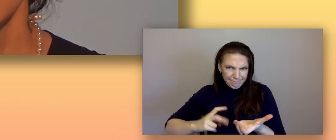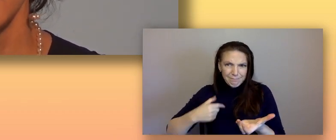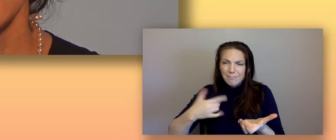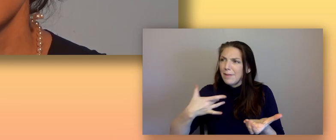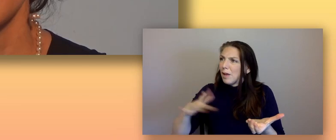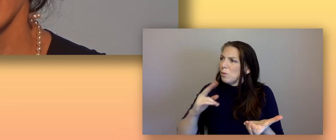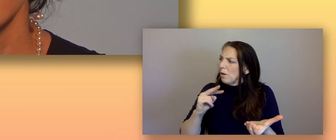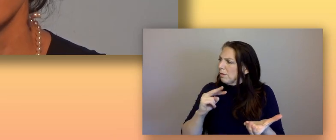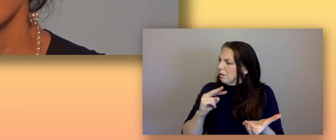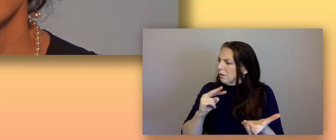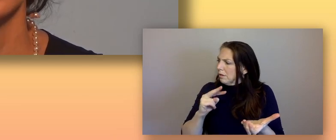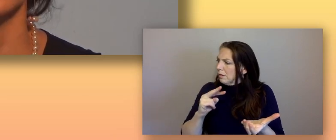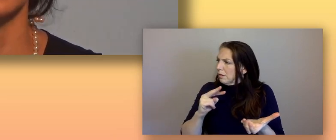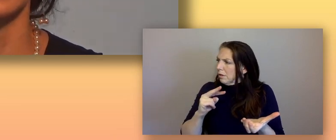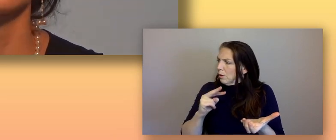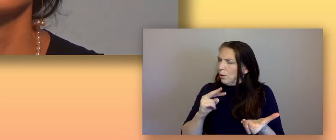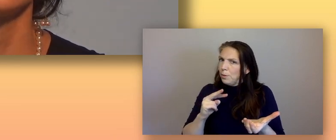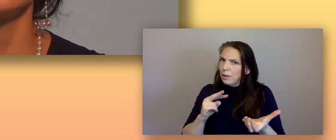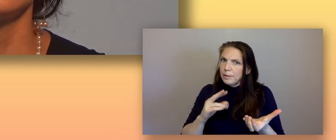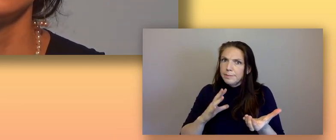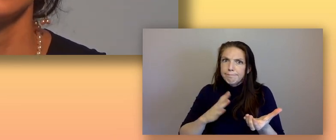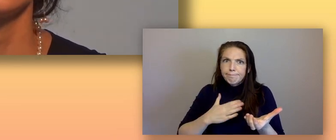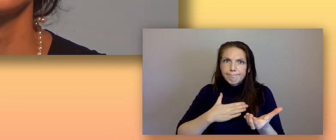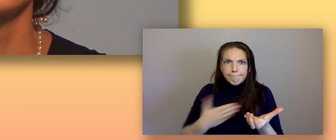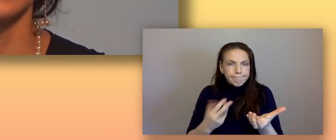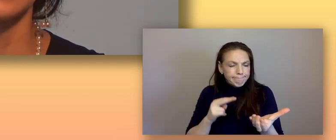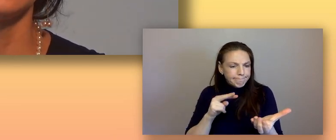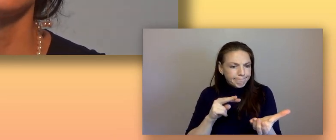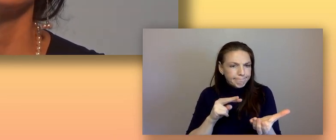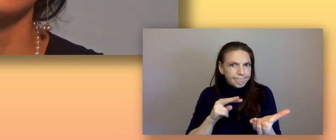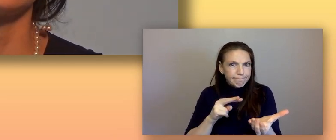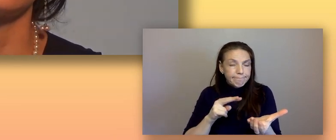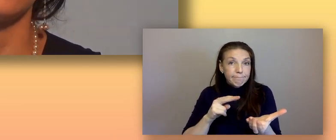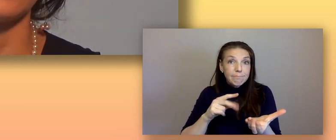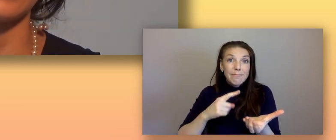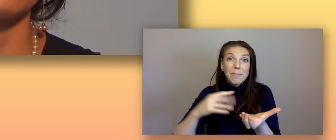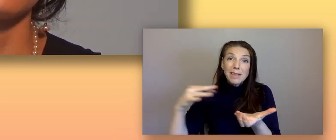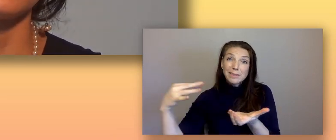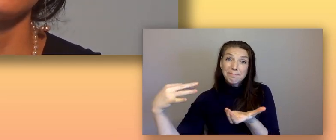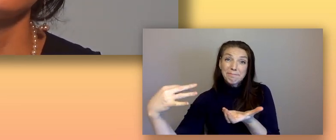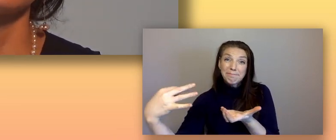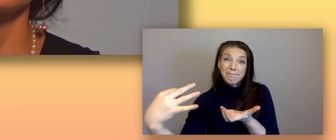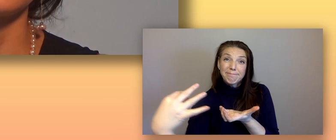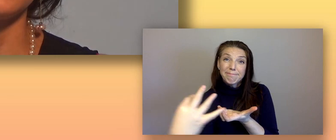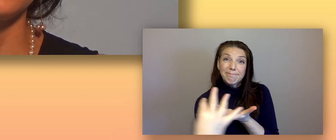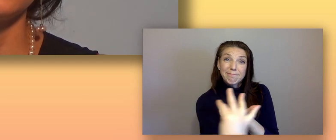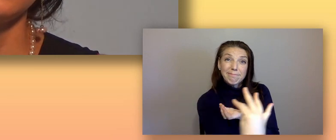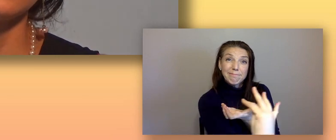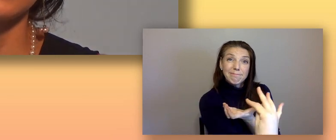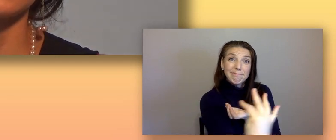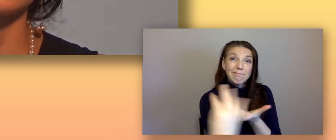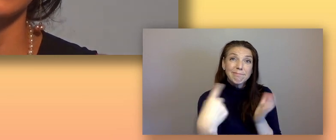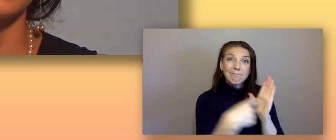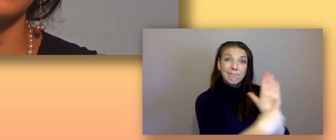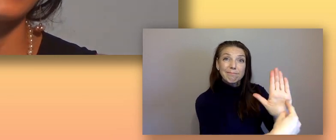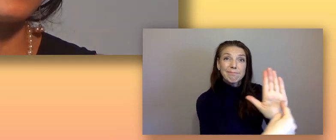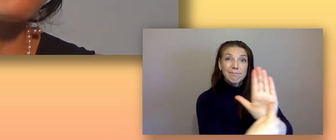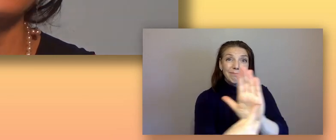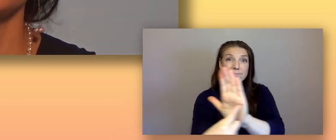you can't bear to look at, and to shine a light on them for you